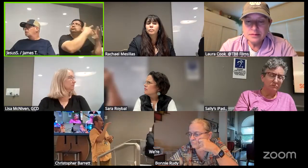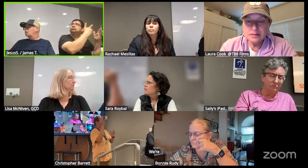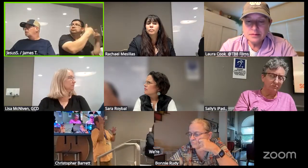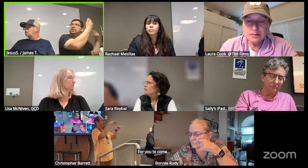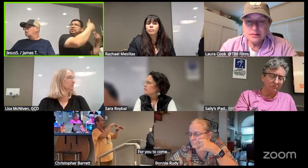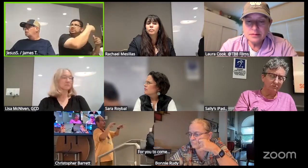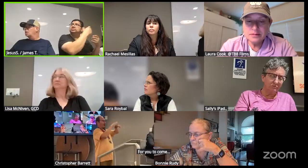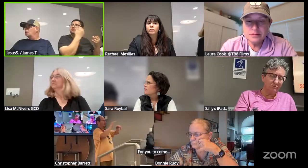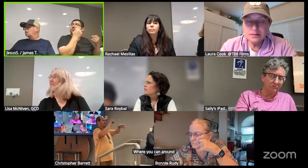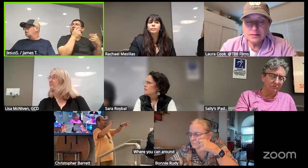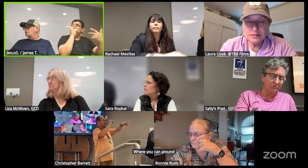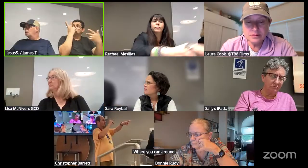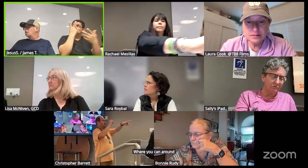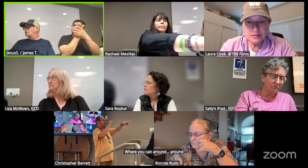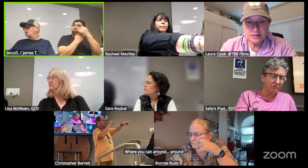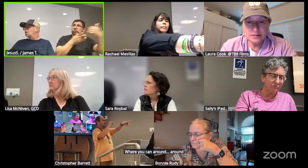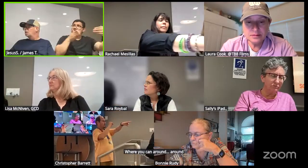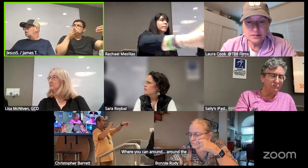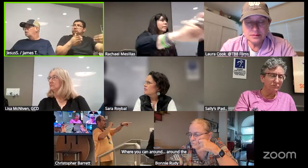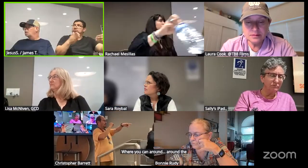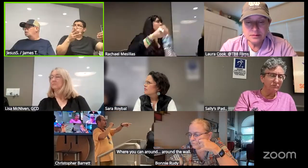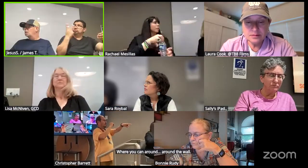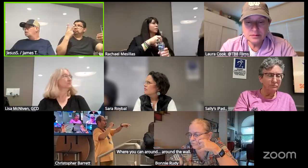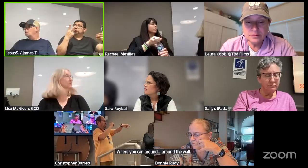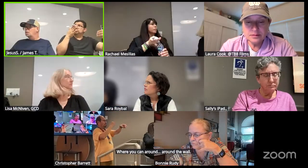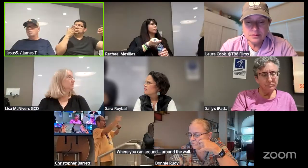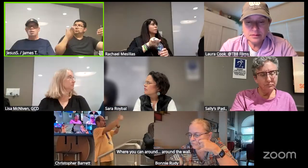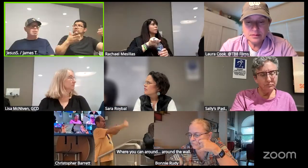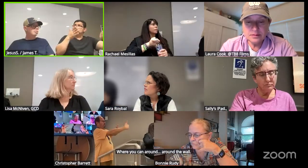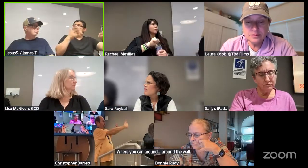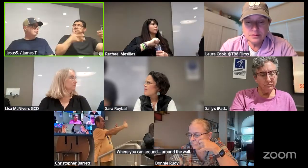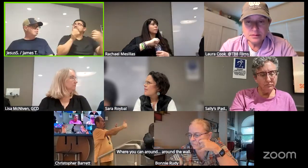around the block.